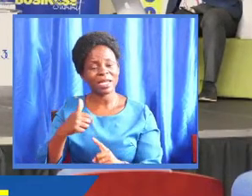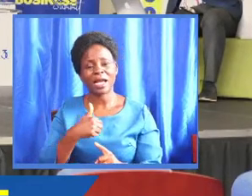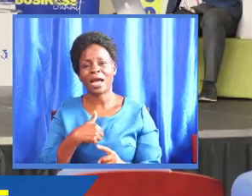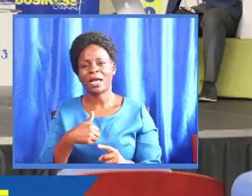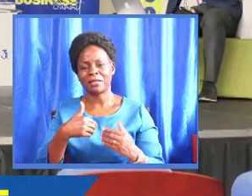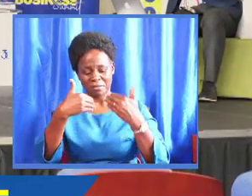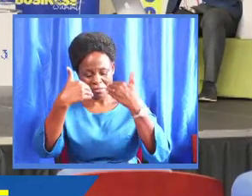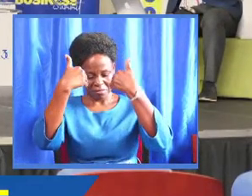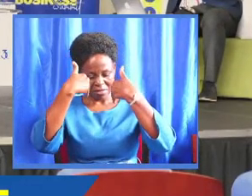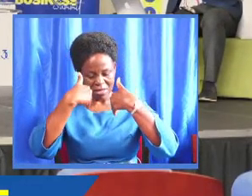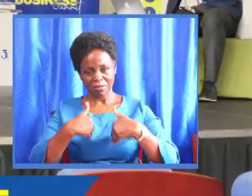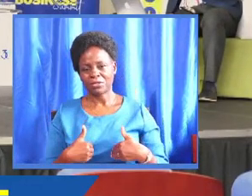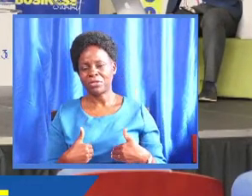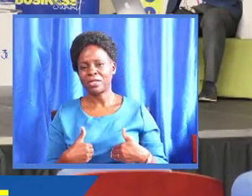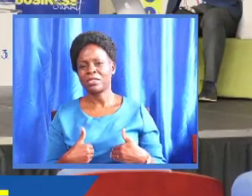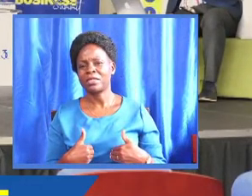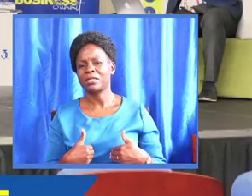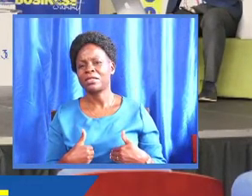personally